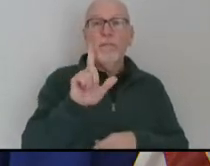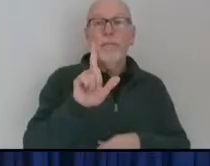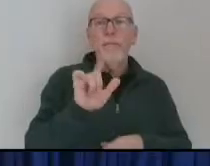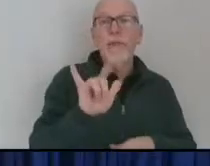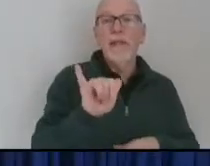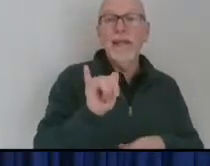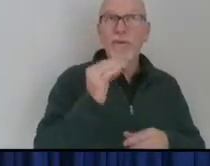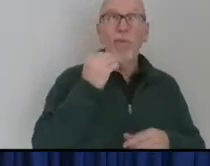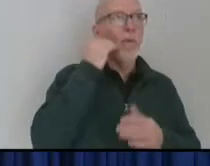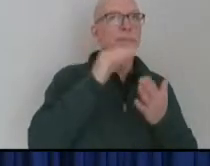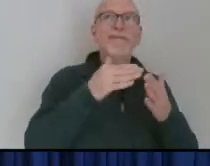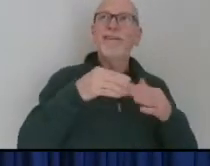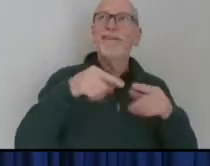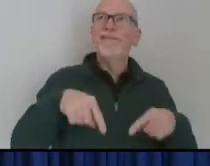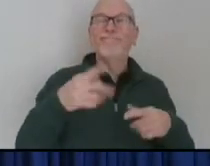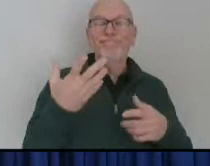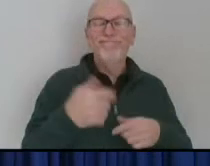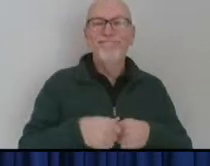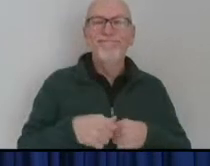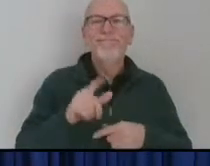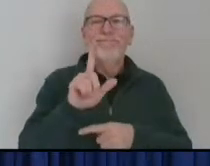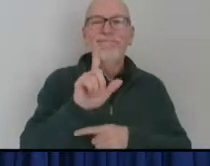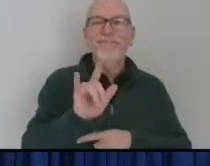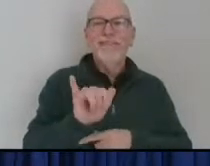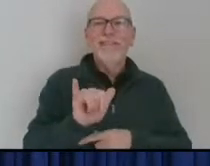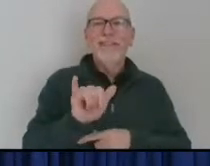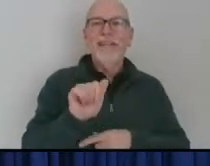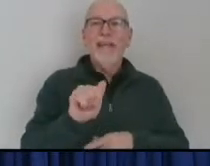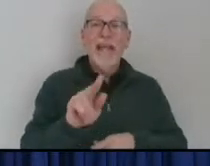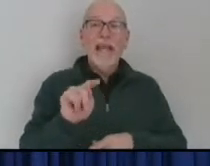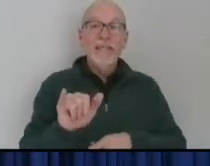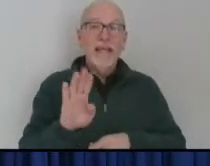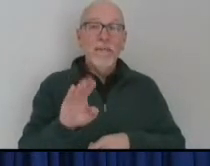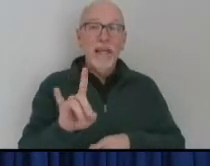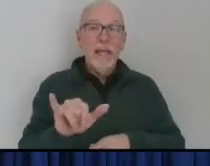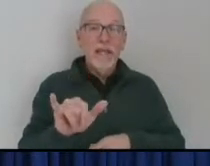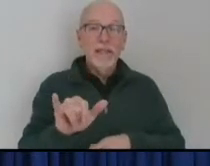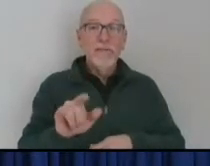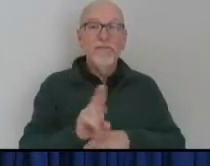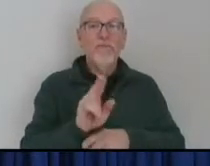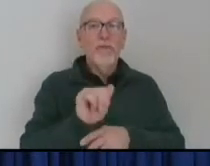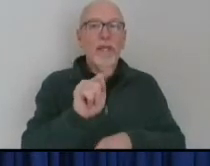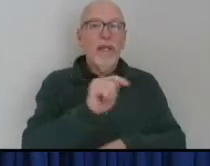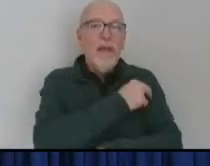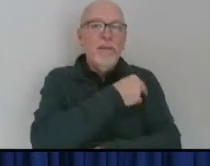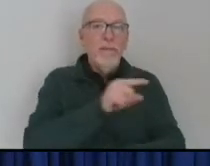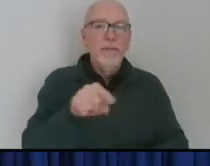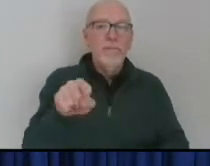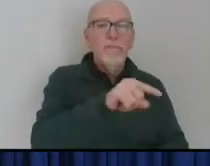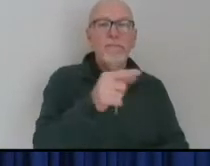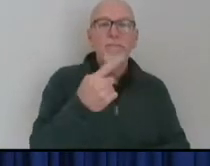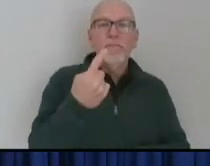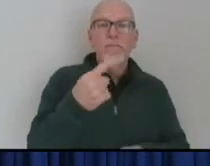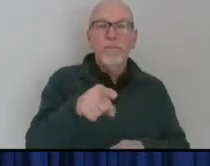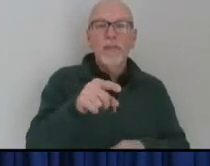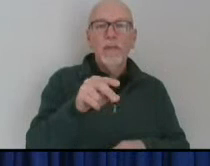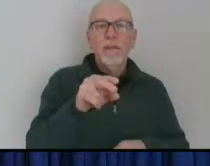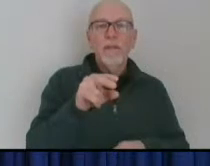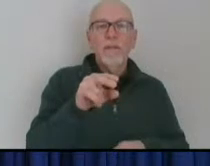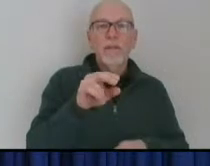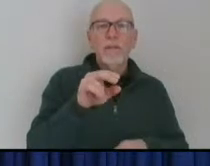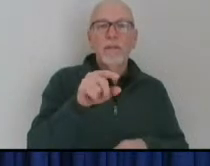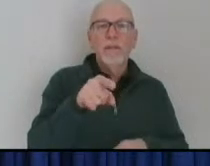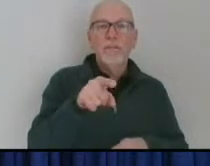hometown hero, the Lilly antibody being used at our hospitals. In fact, one out at NDI you were talking about is